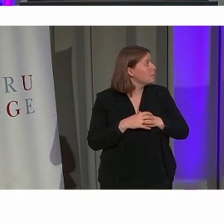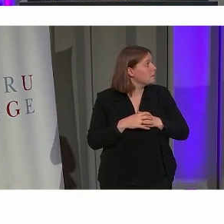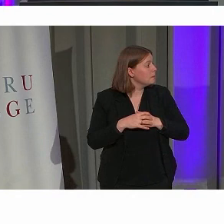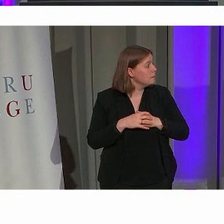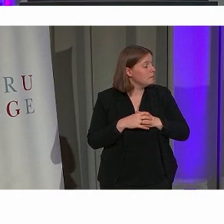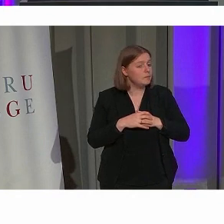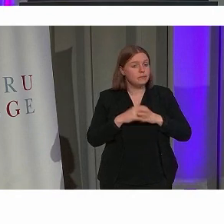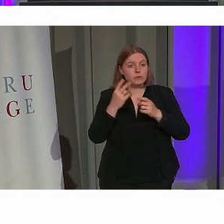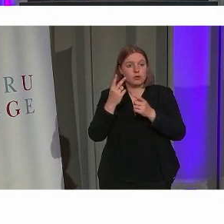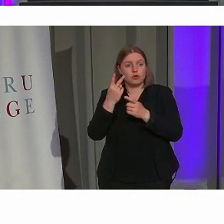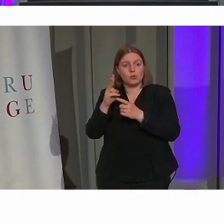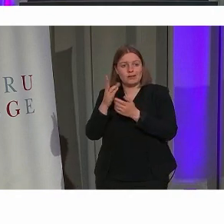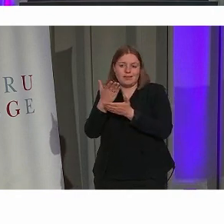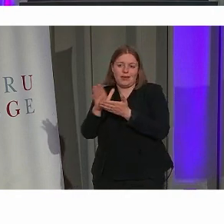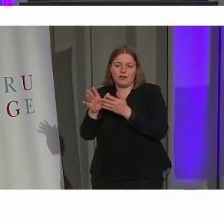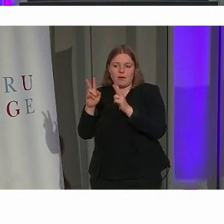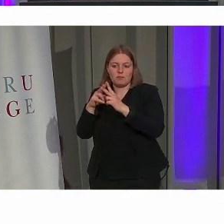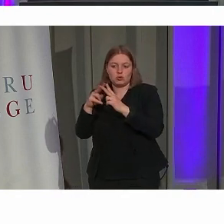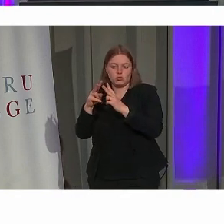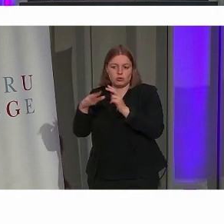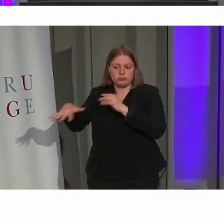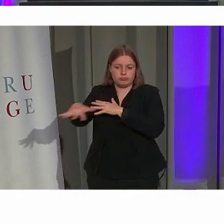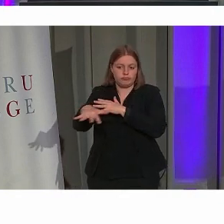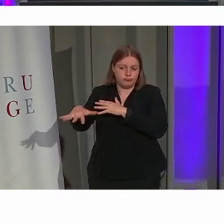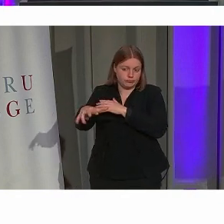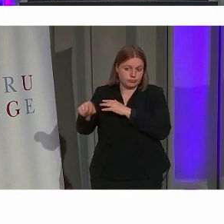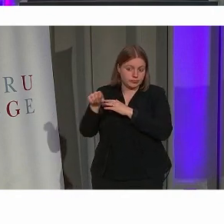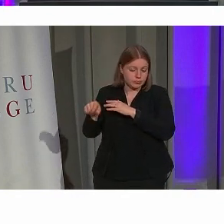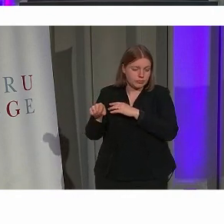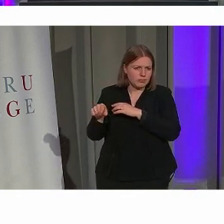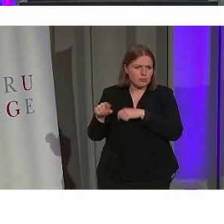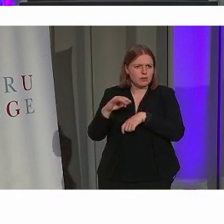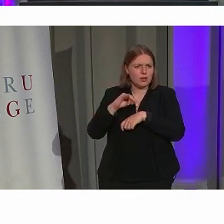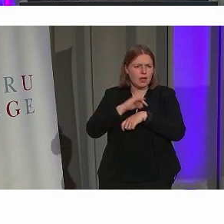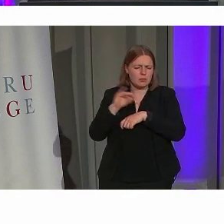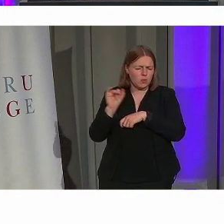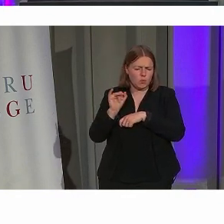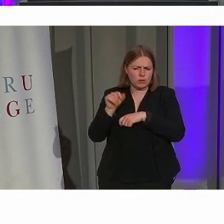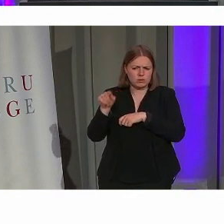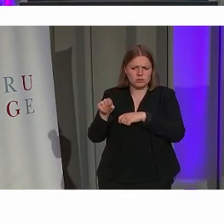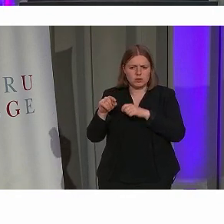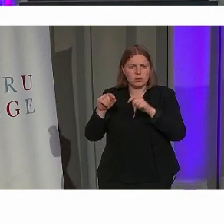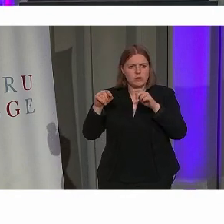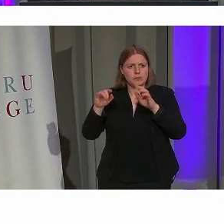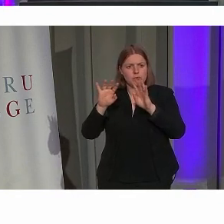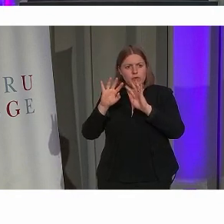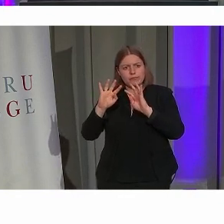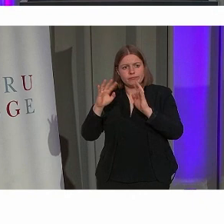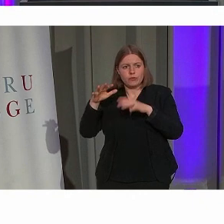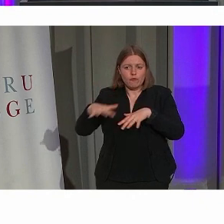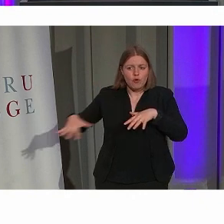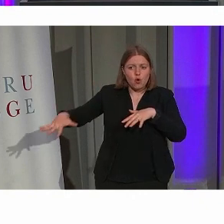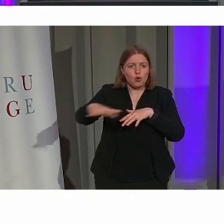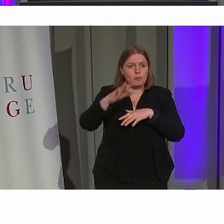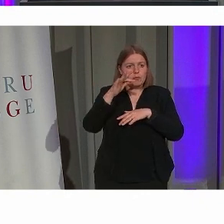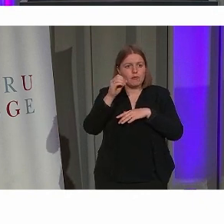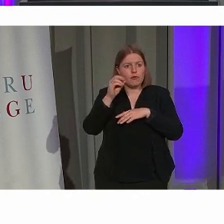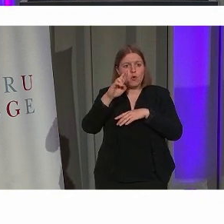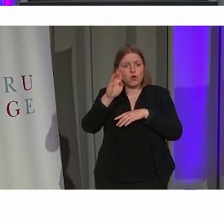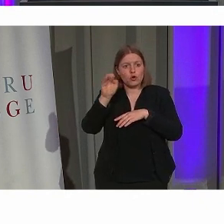And in the second area, in the second one, we have the forum